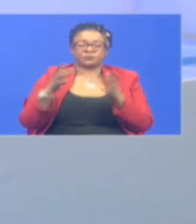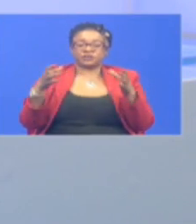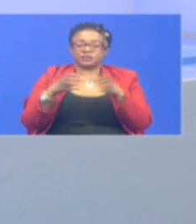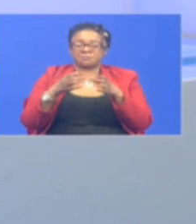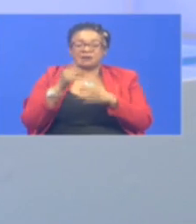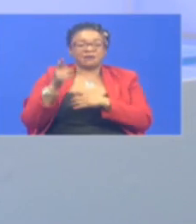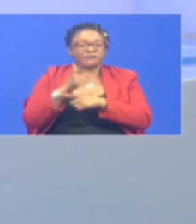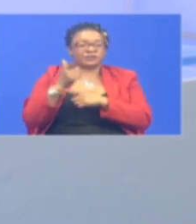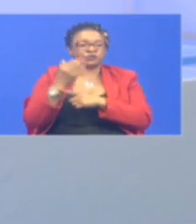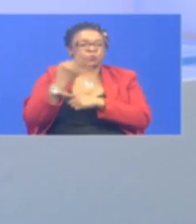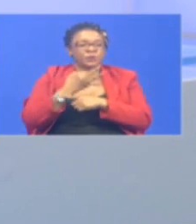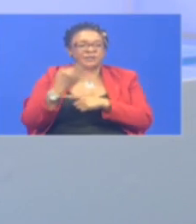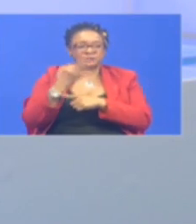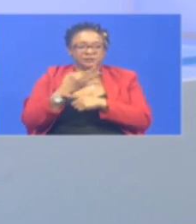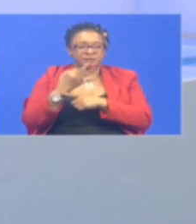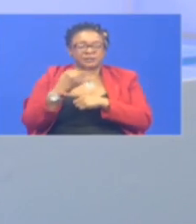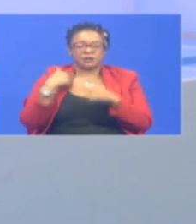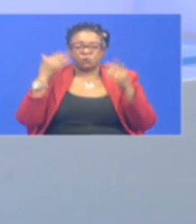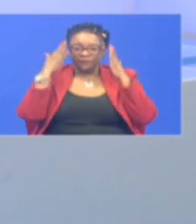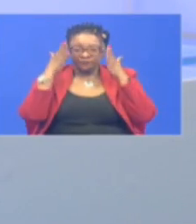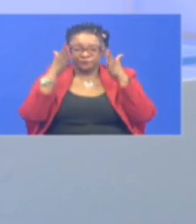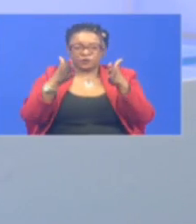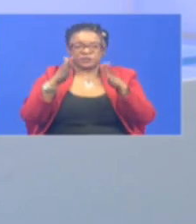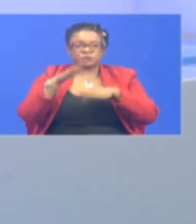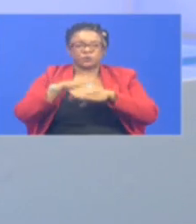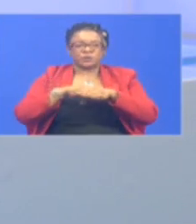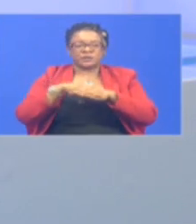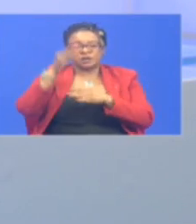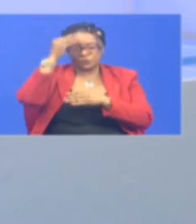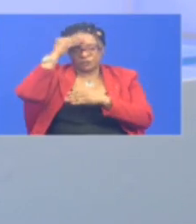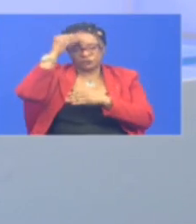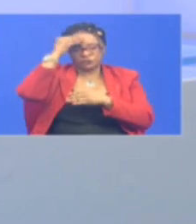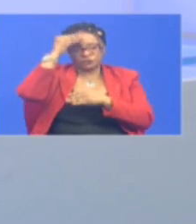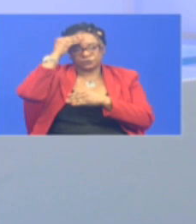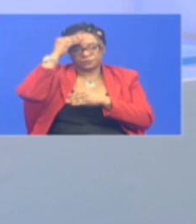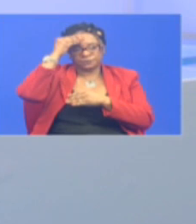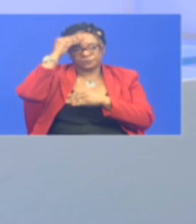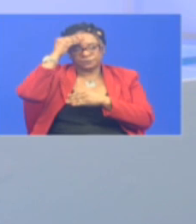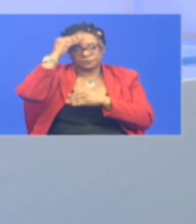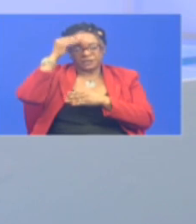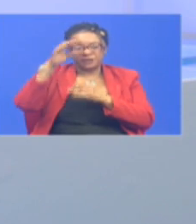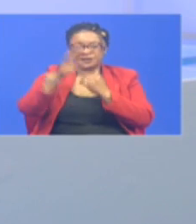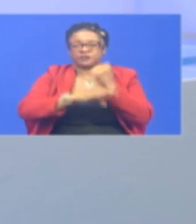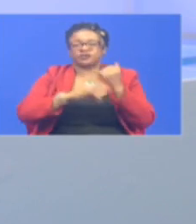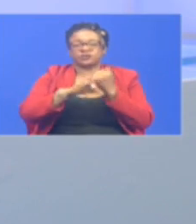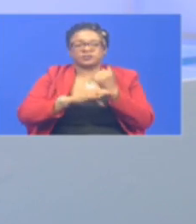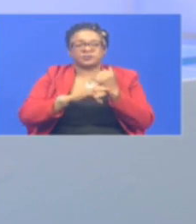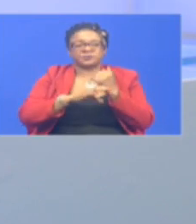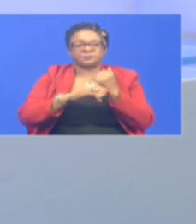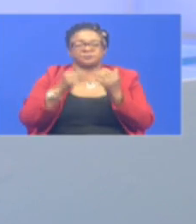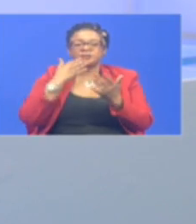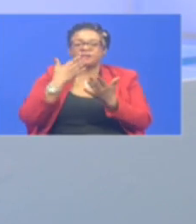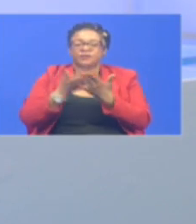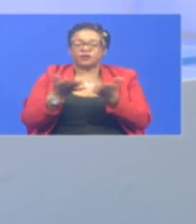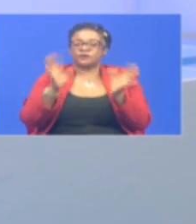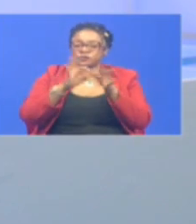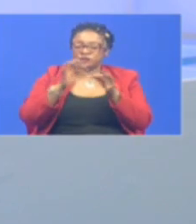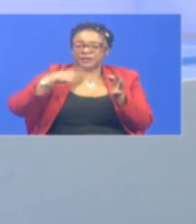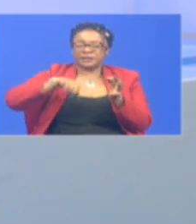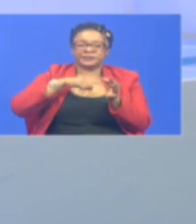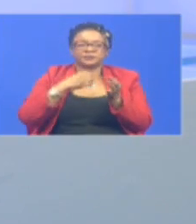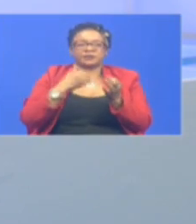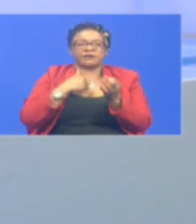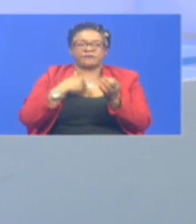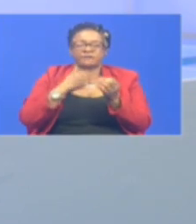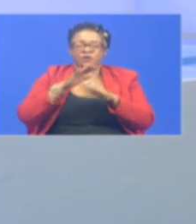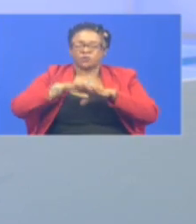Wednesday. And our focus is on the education situation in the country. Thanks for joining us, and do have yourselves a lovely